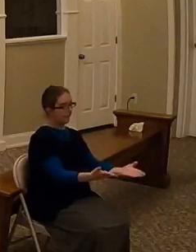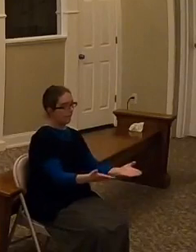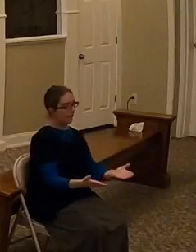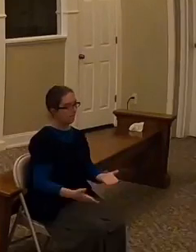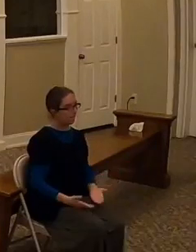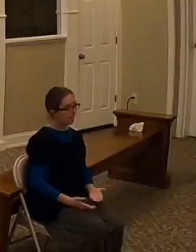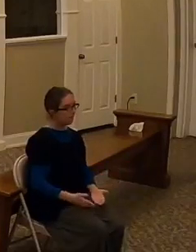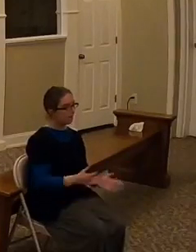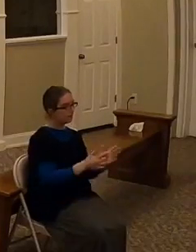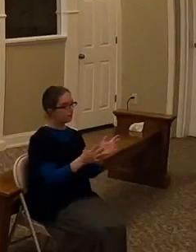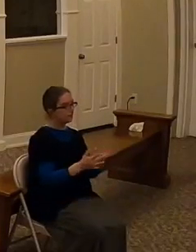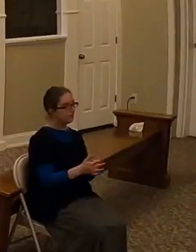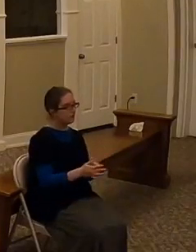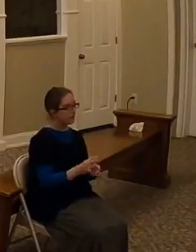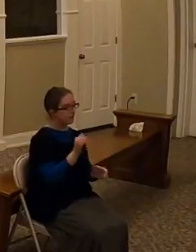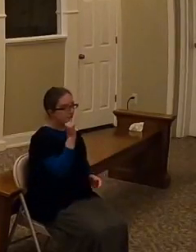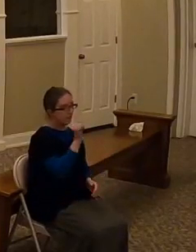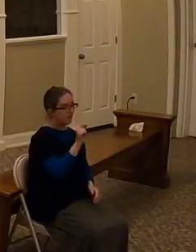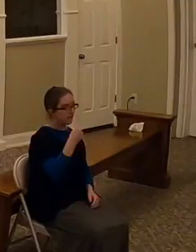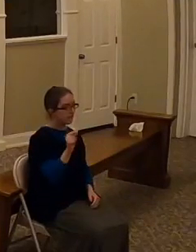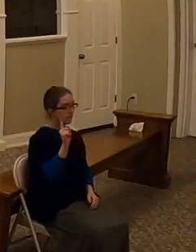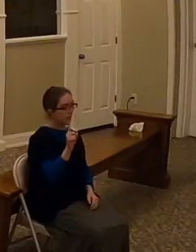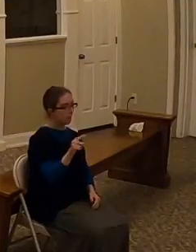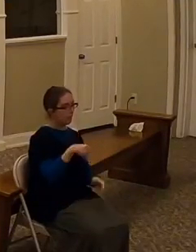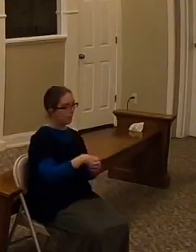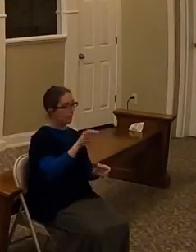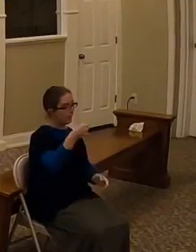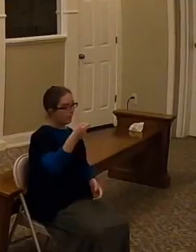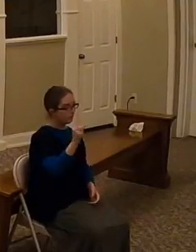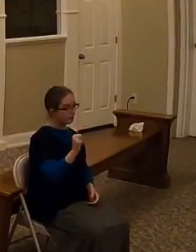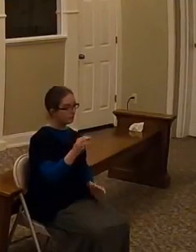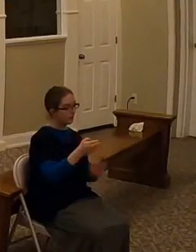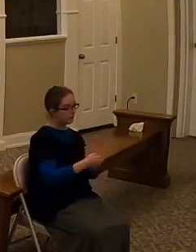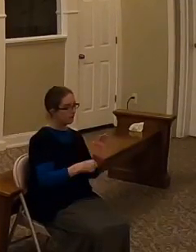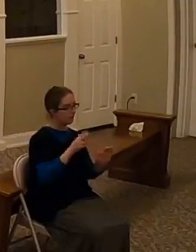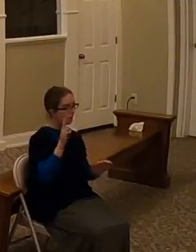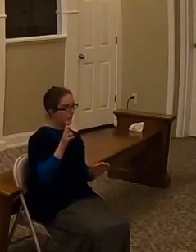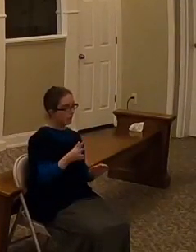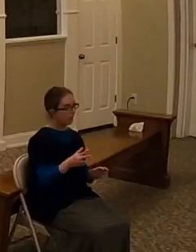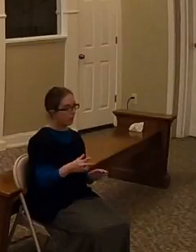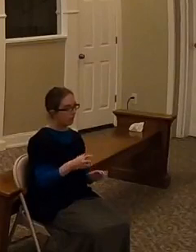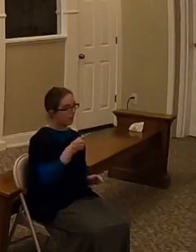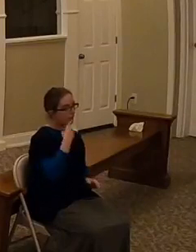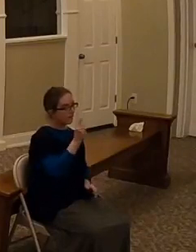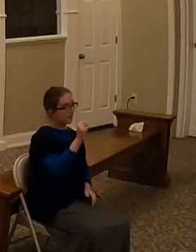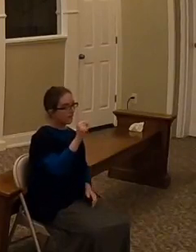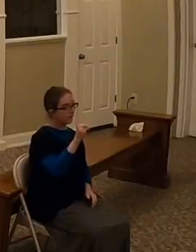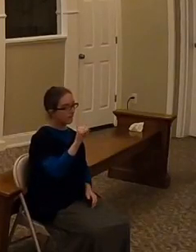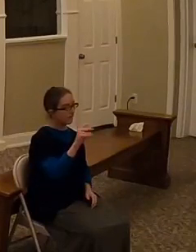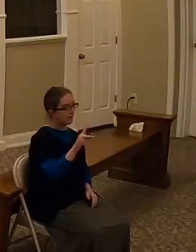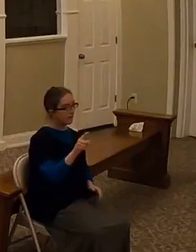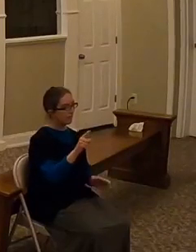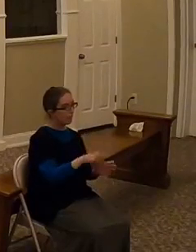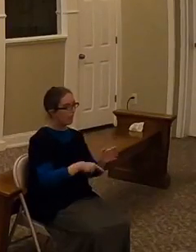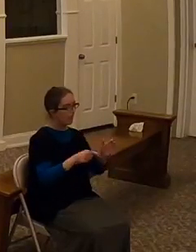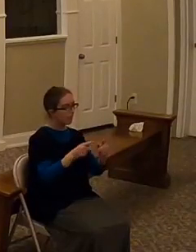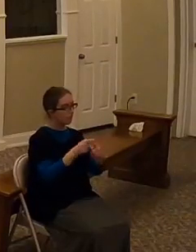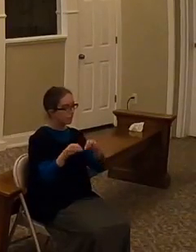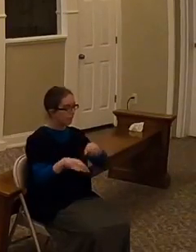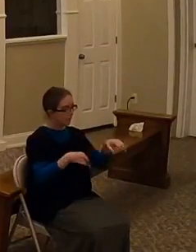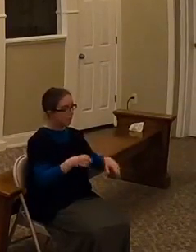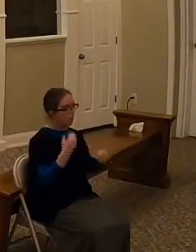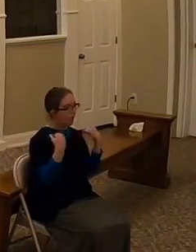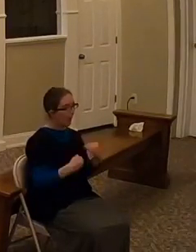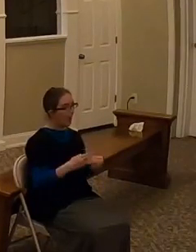Hallelujah. Amen. Jesus is the one that in John chapter 3 tells Nicodemus exactly what he must do. Got